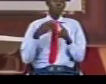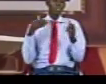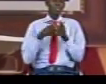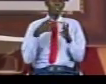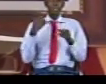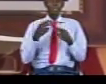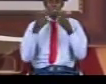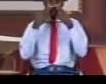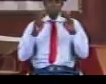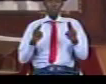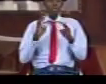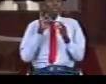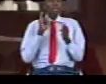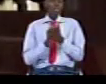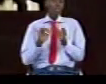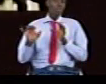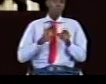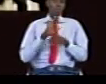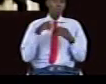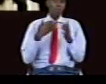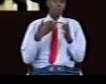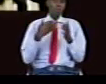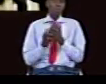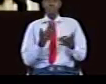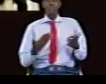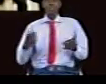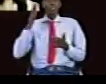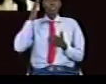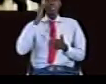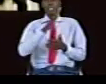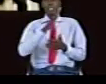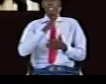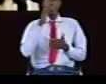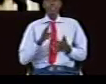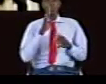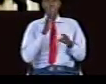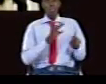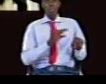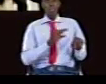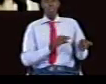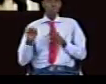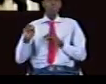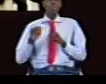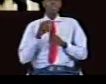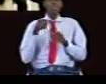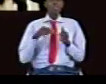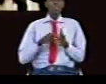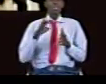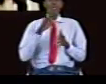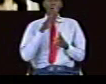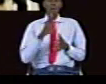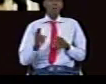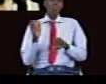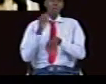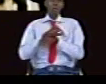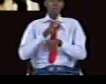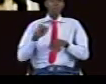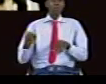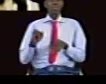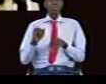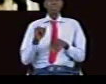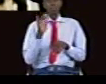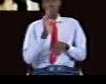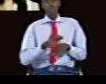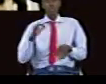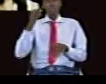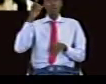this thing shall never be moved. These are overcoming saints of God, overcoming children of